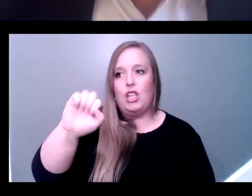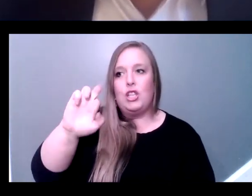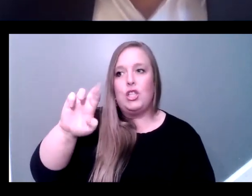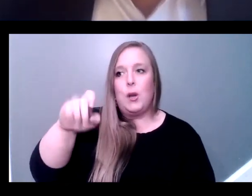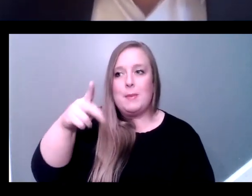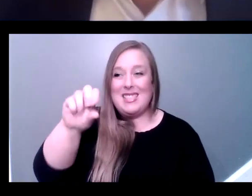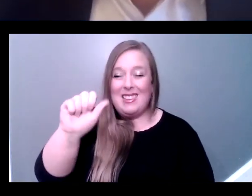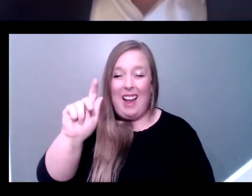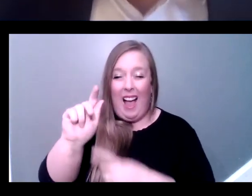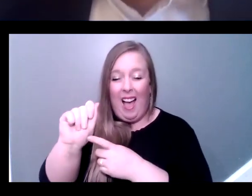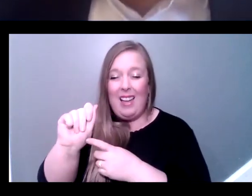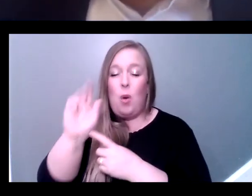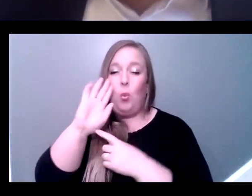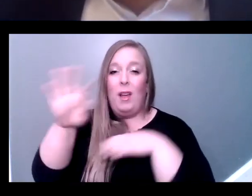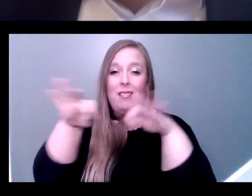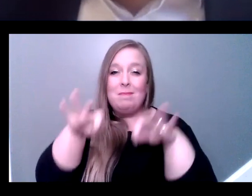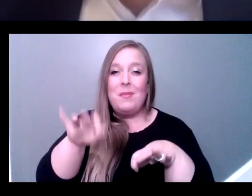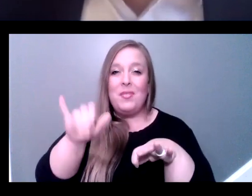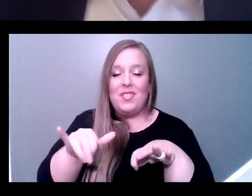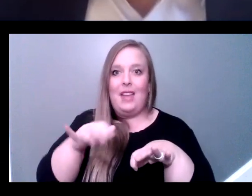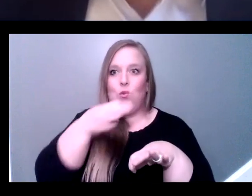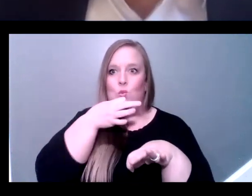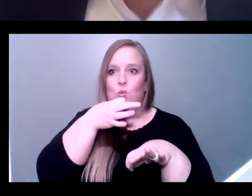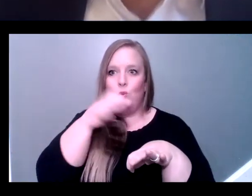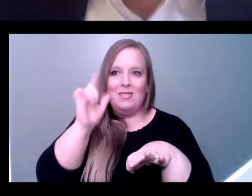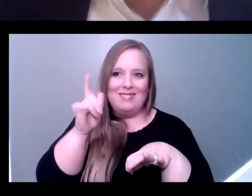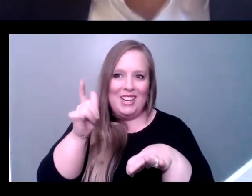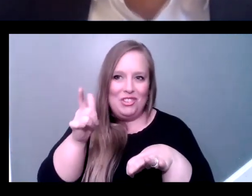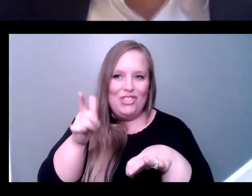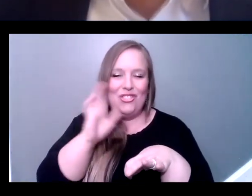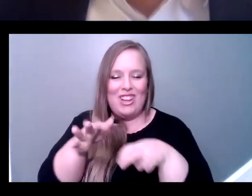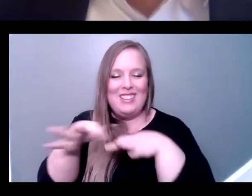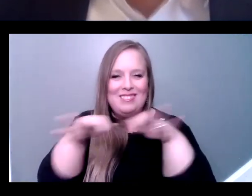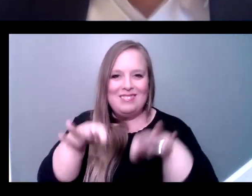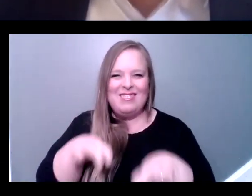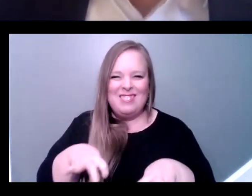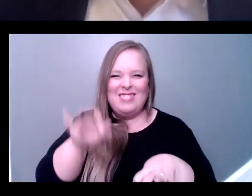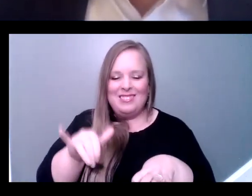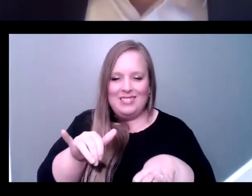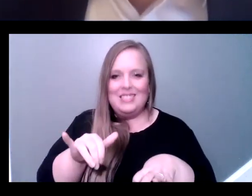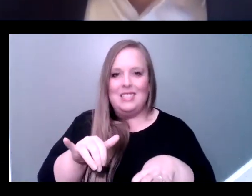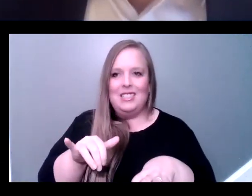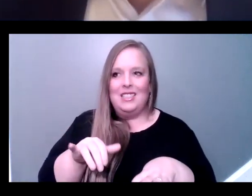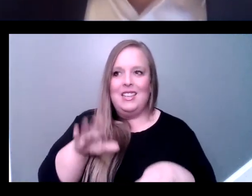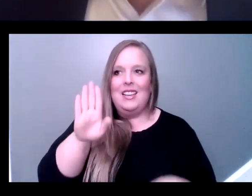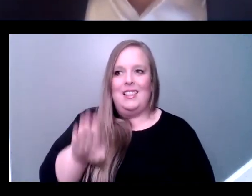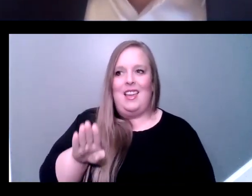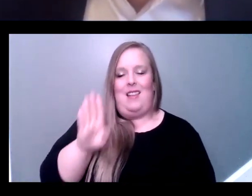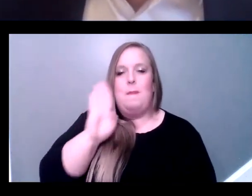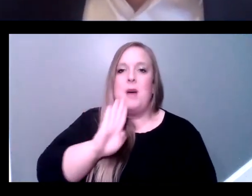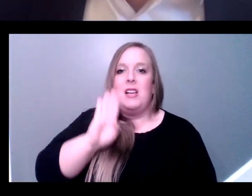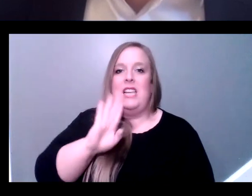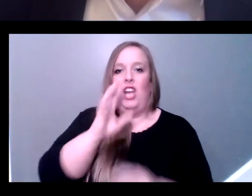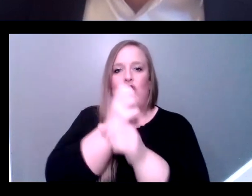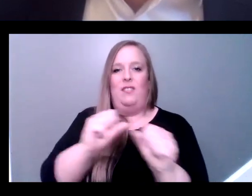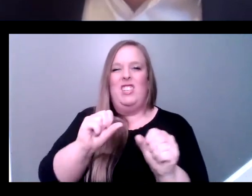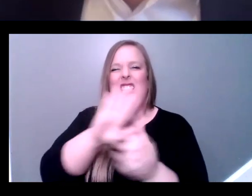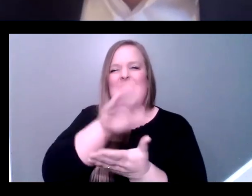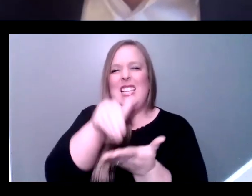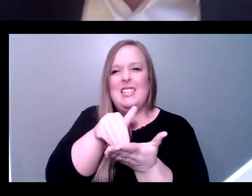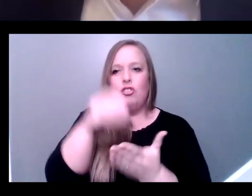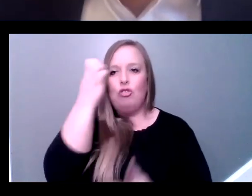and Serbia to the east. And on the map for Bosnia and Herzegovina, please note Republica